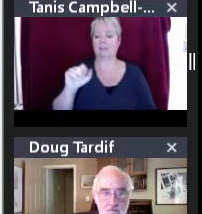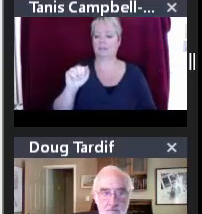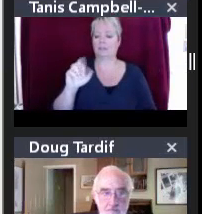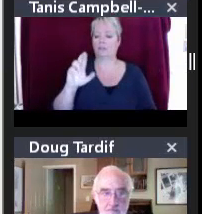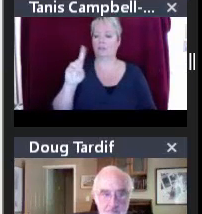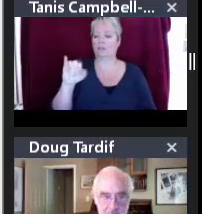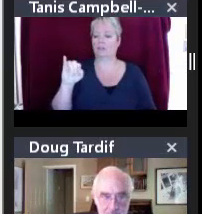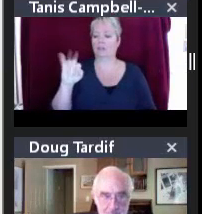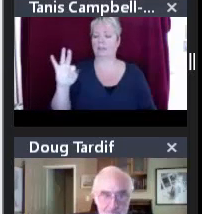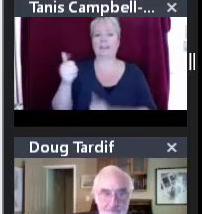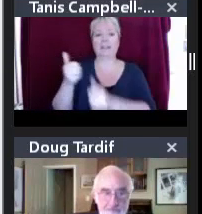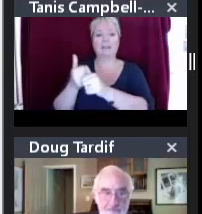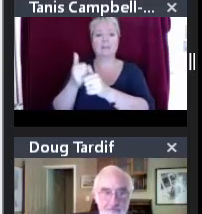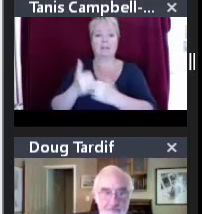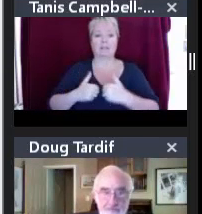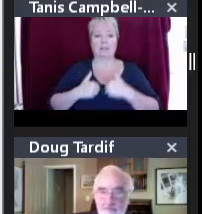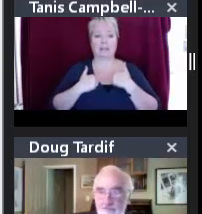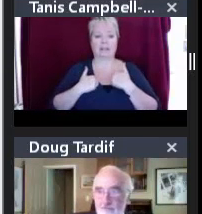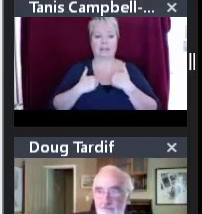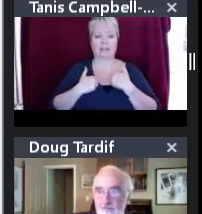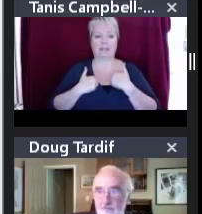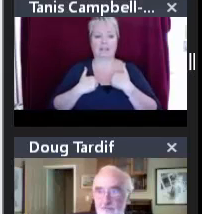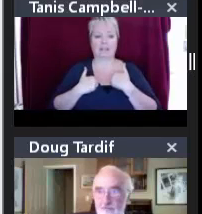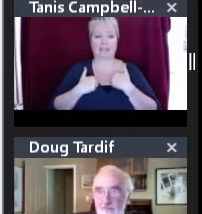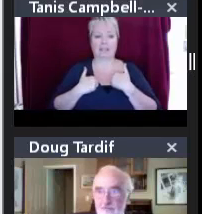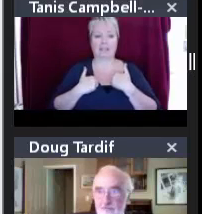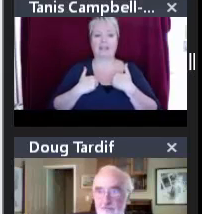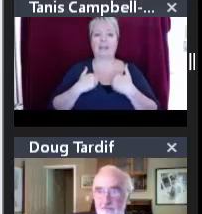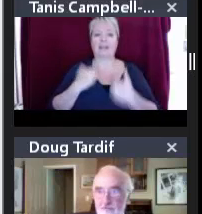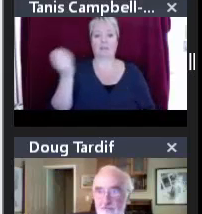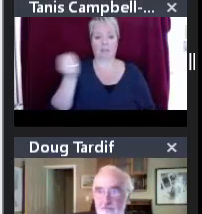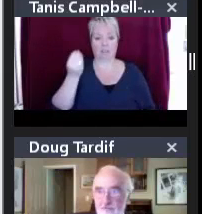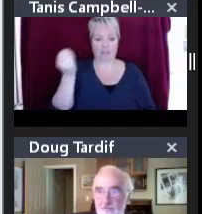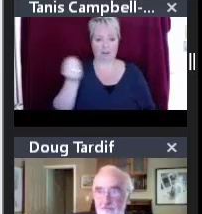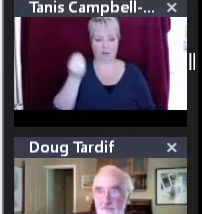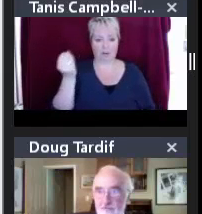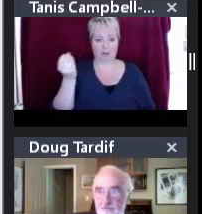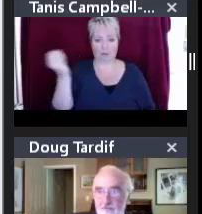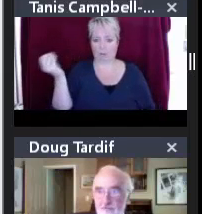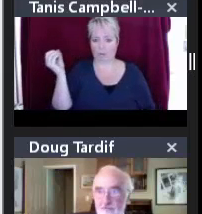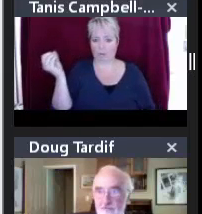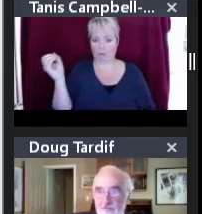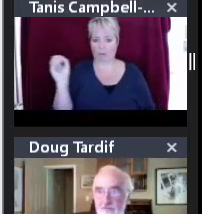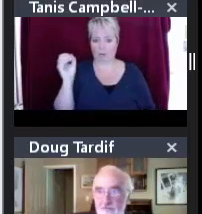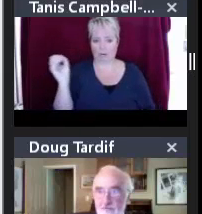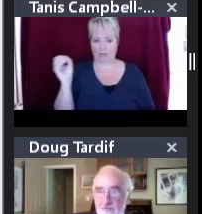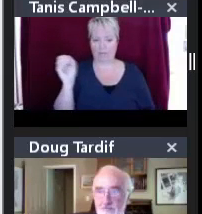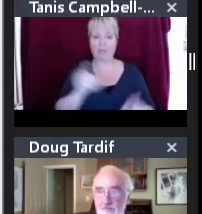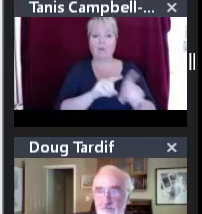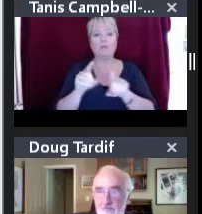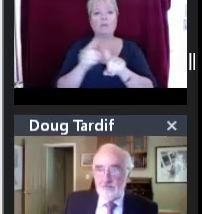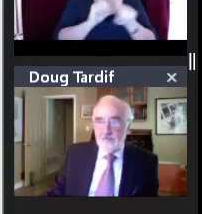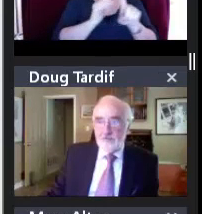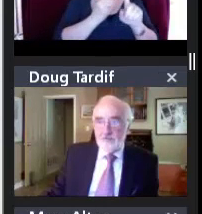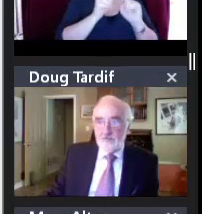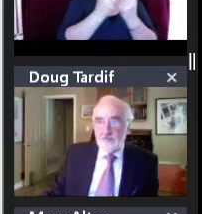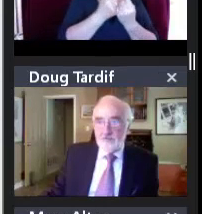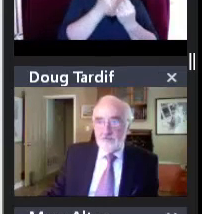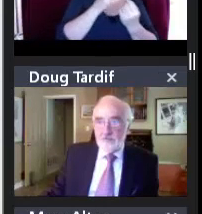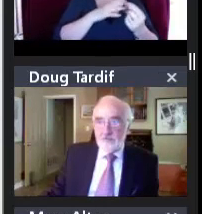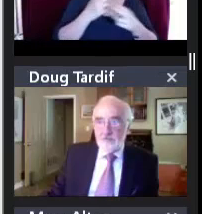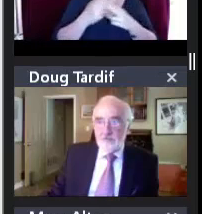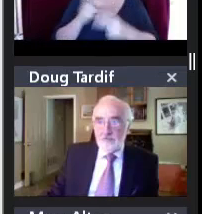he's residing in Ontario. And as well from our team is Mary Alton, and Mary is